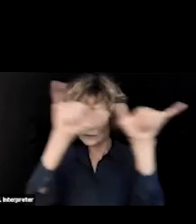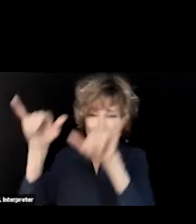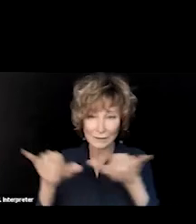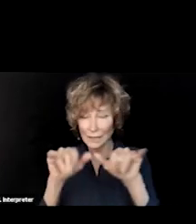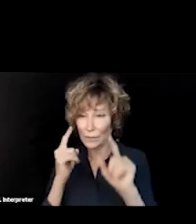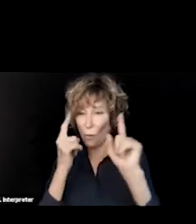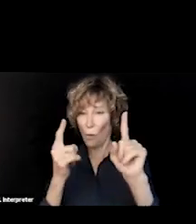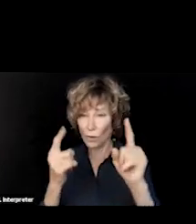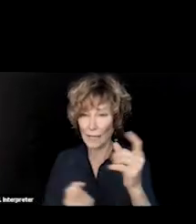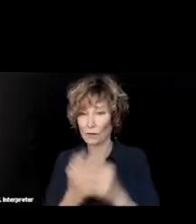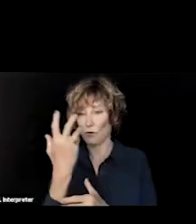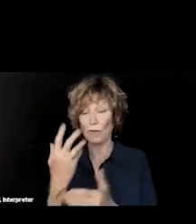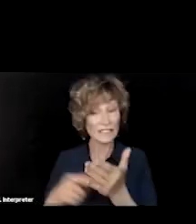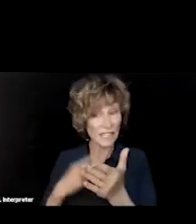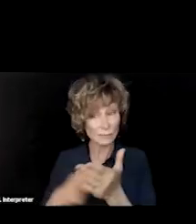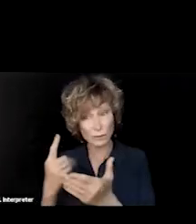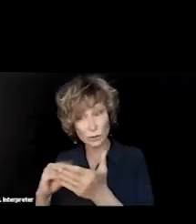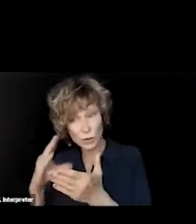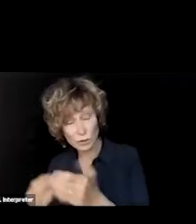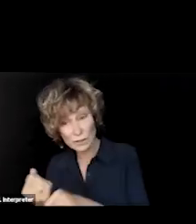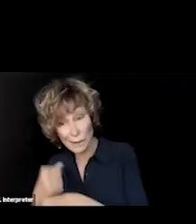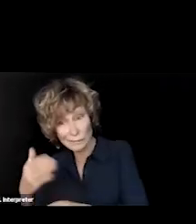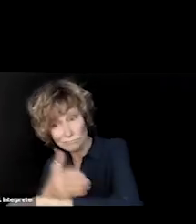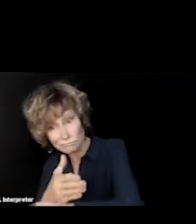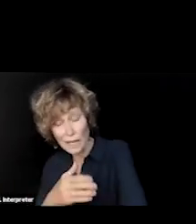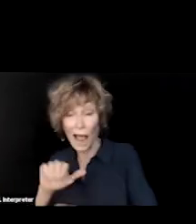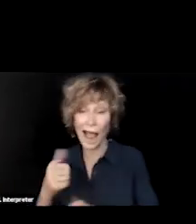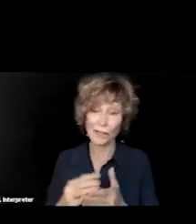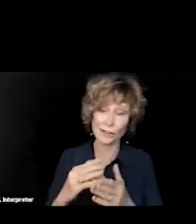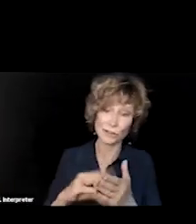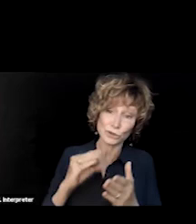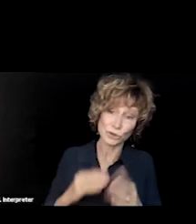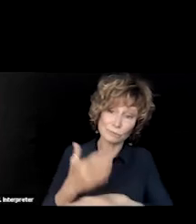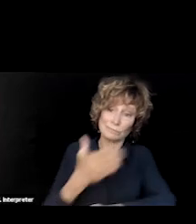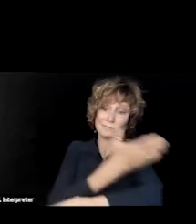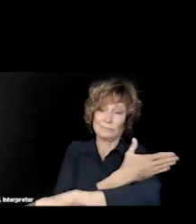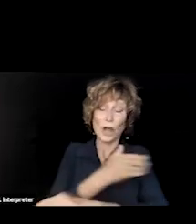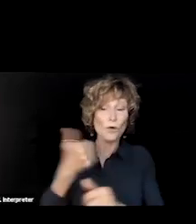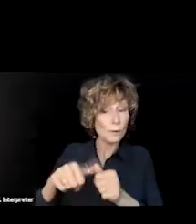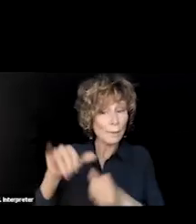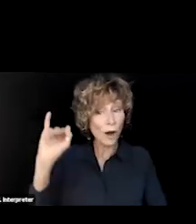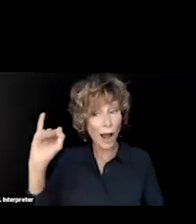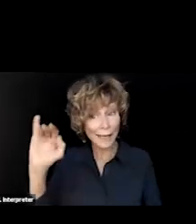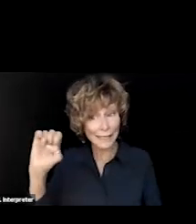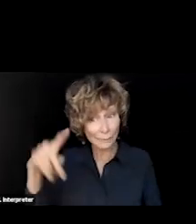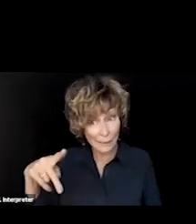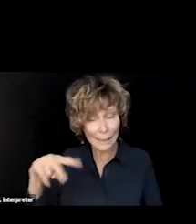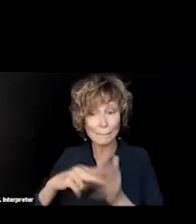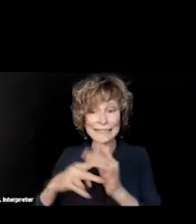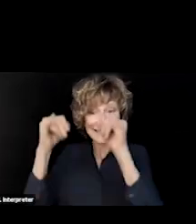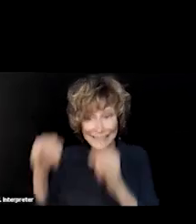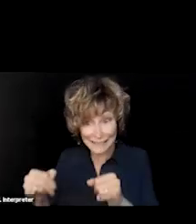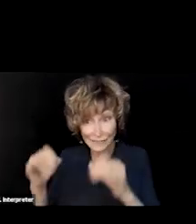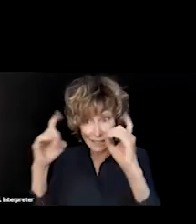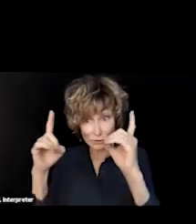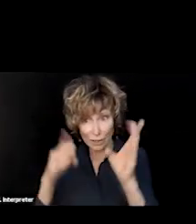Some students will make less, some will make more. Remember, IEP stands for Individualized Education Program. What